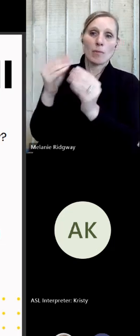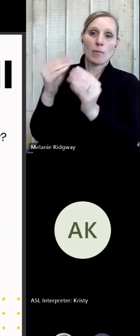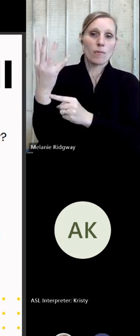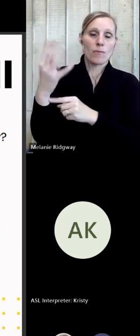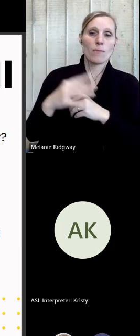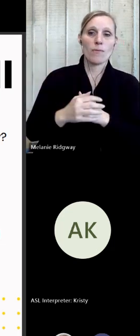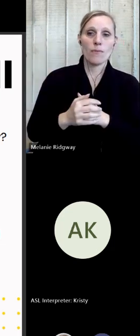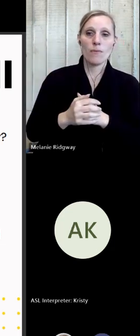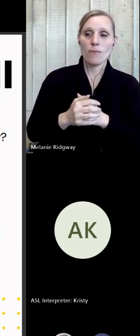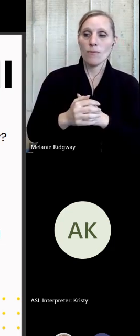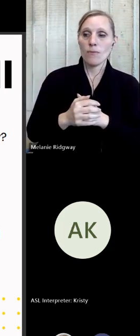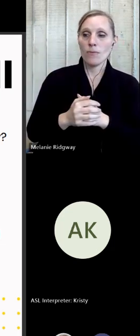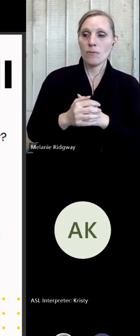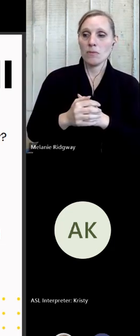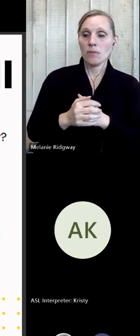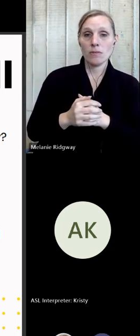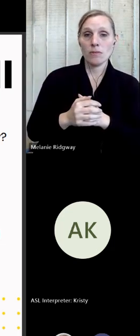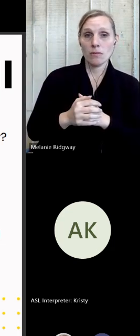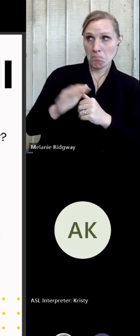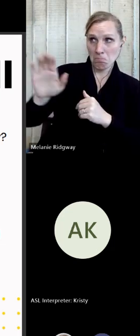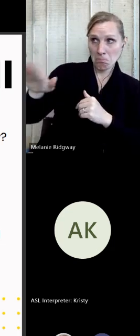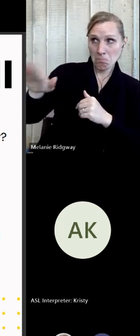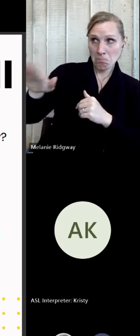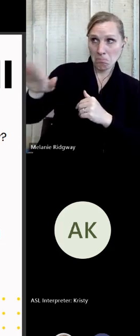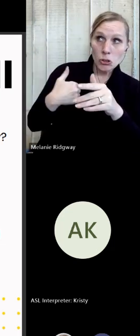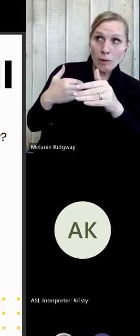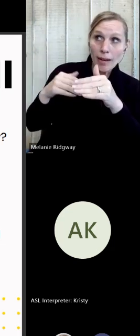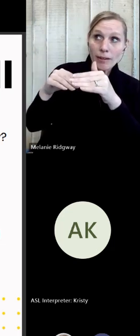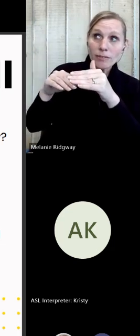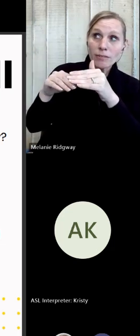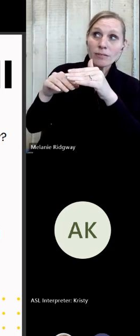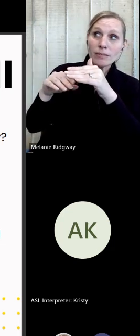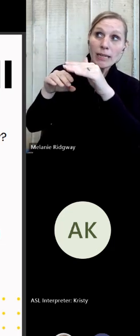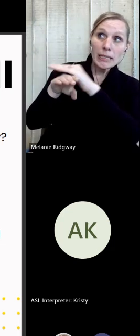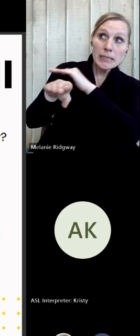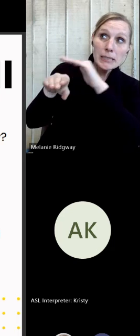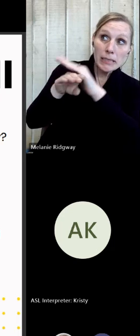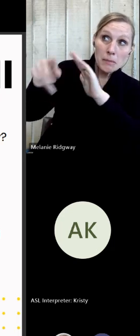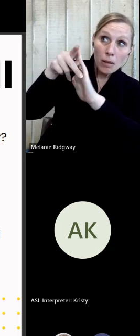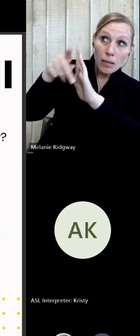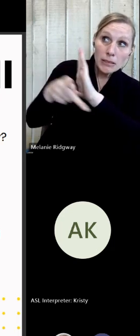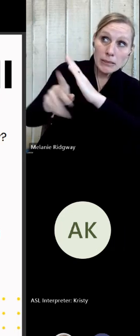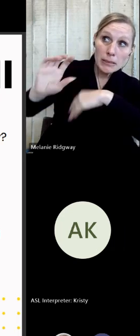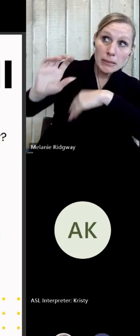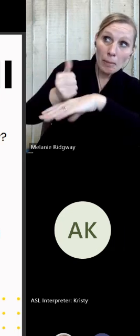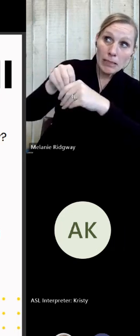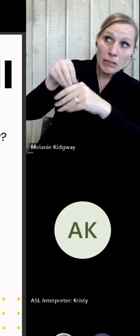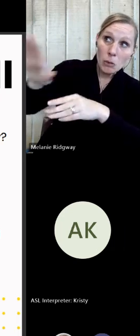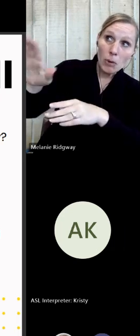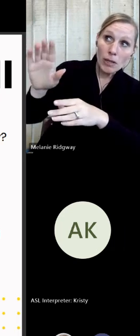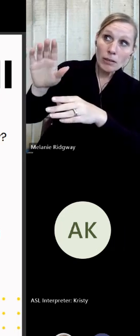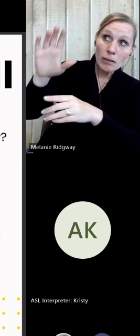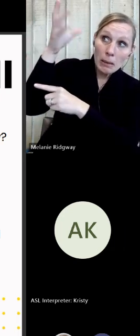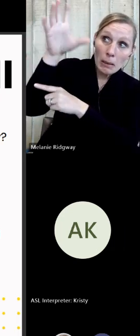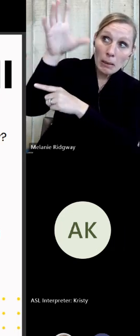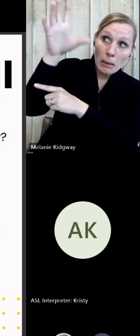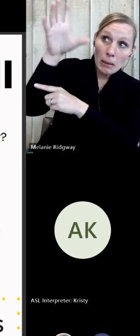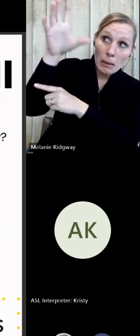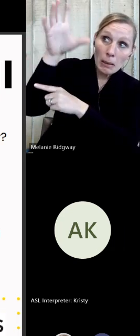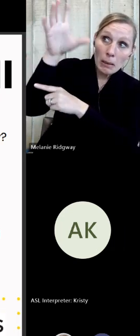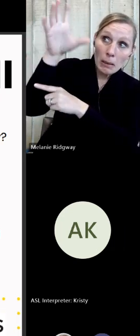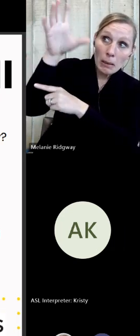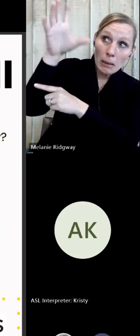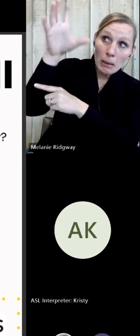4. Do you have an accessibility policy? In